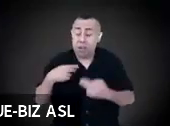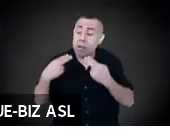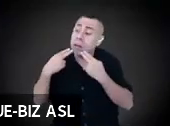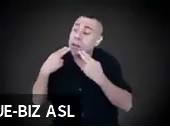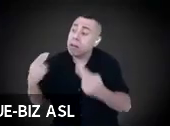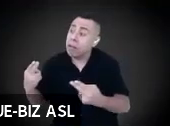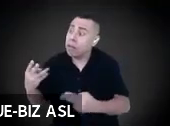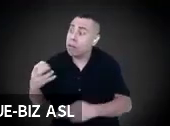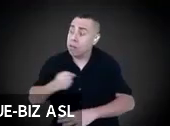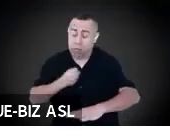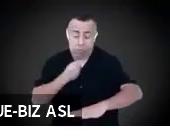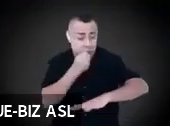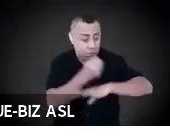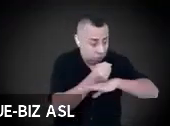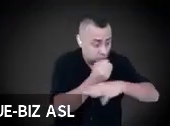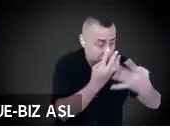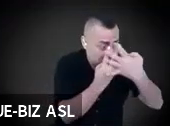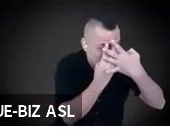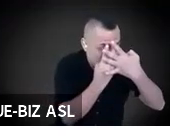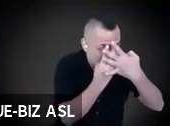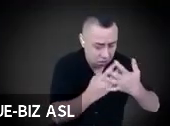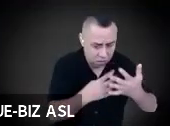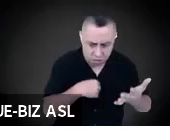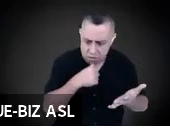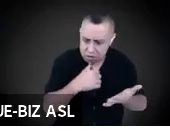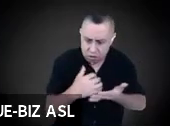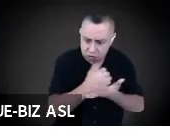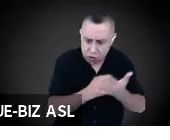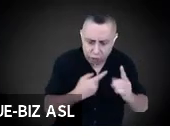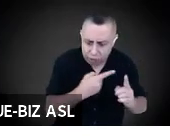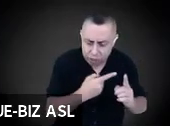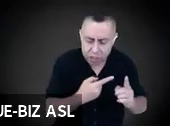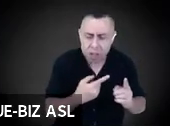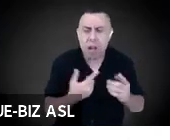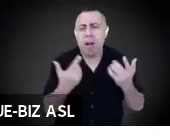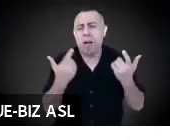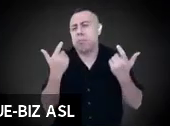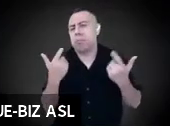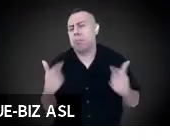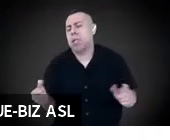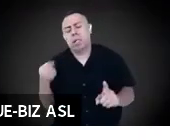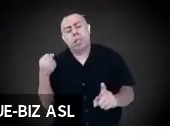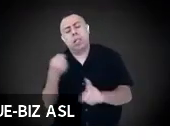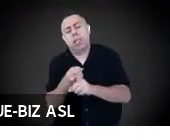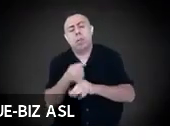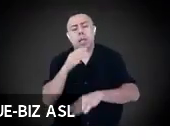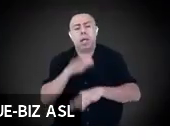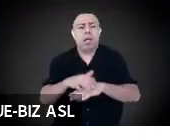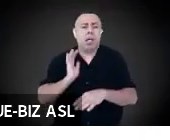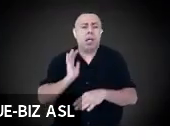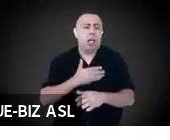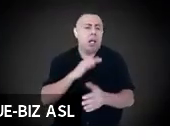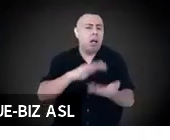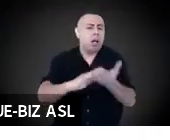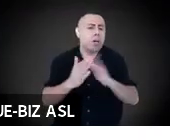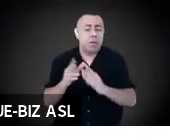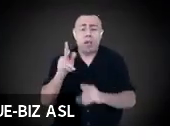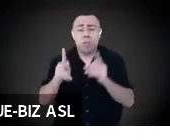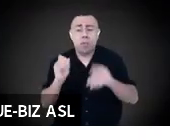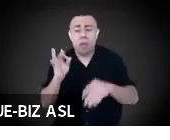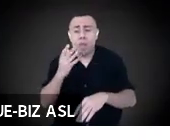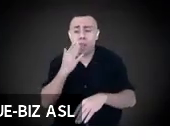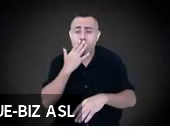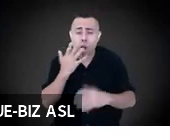a huge effect on our community as men of color and women of color. And